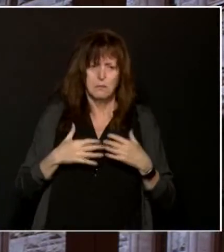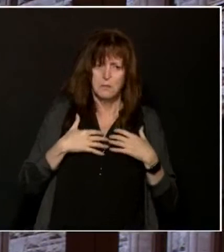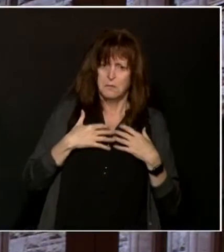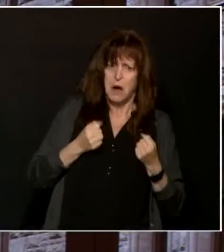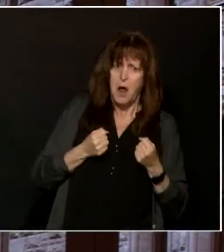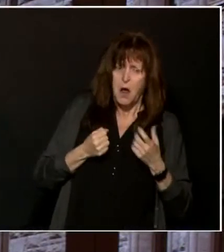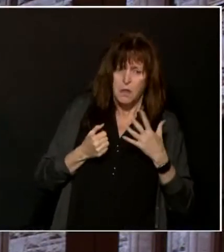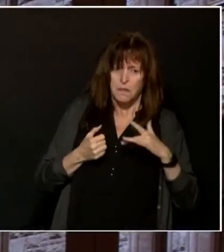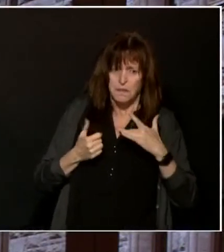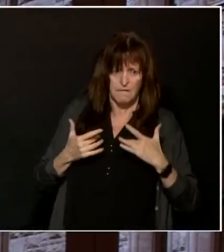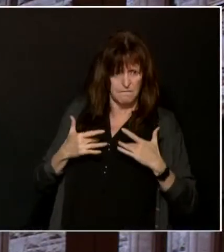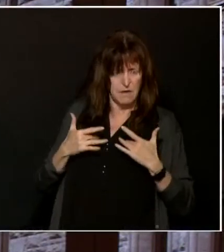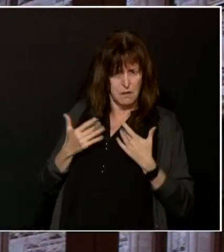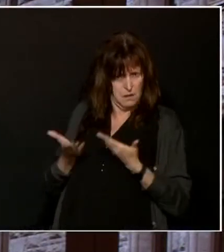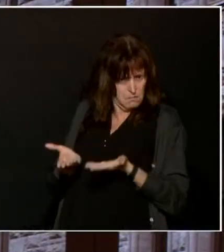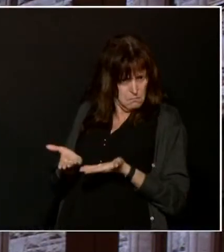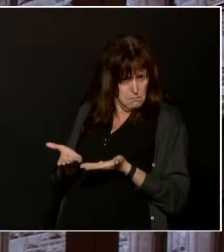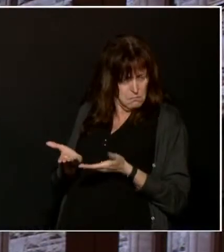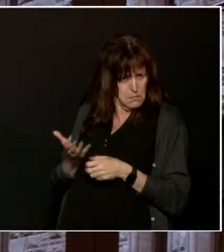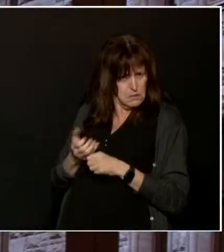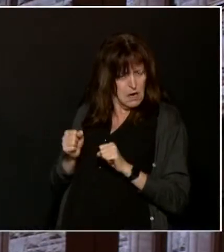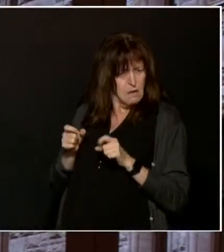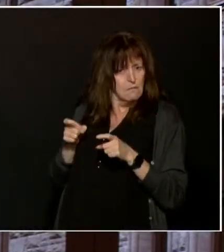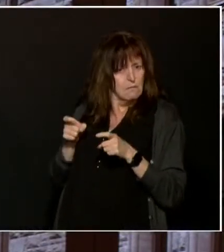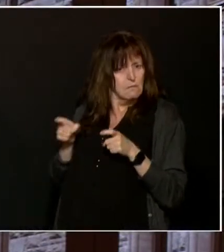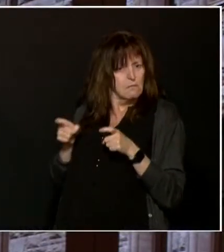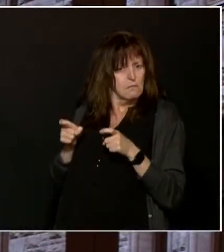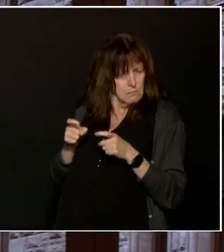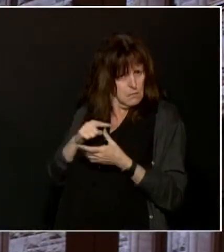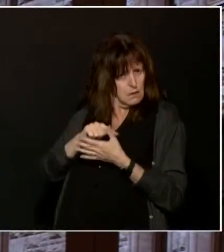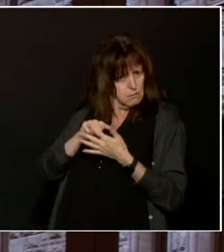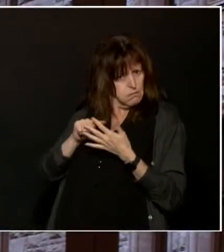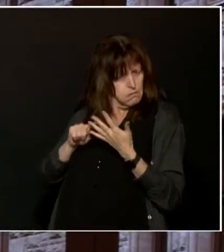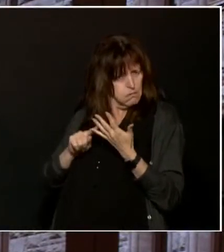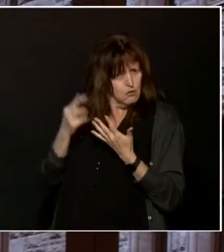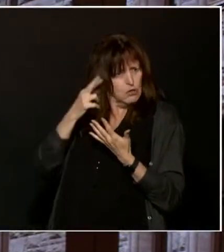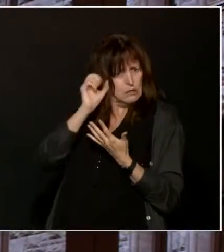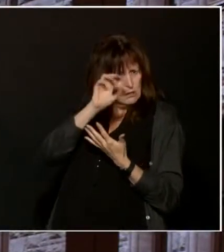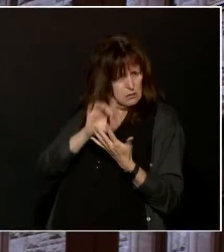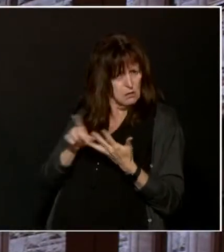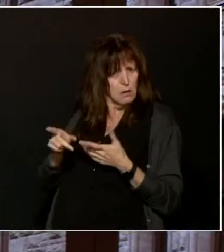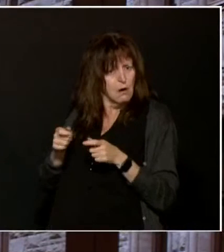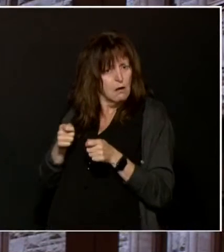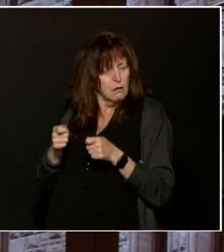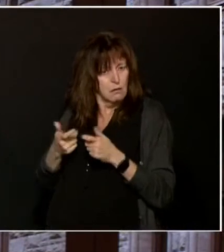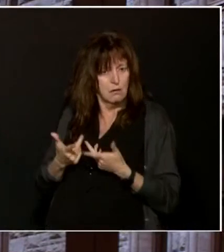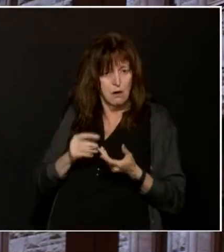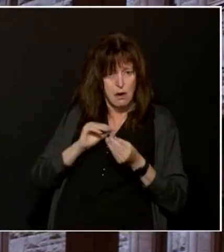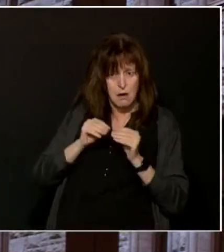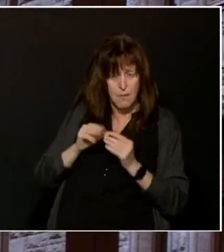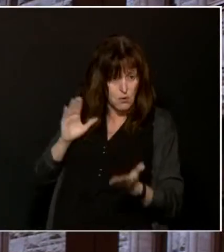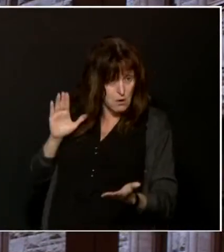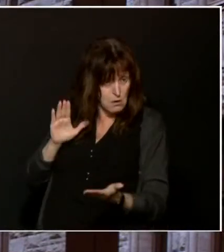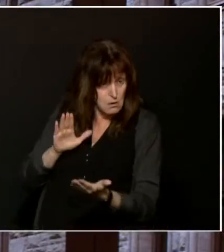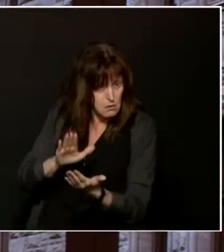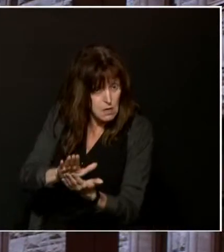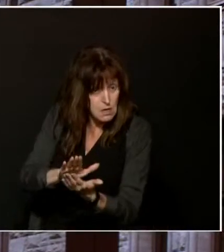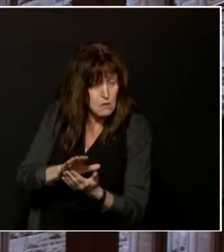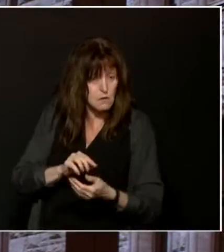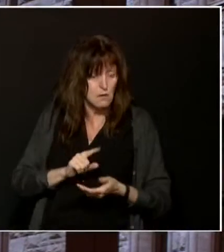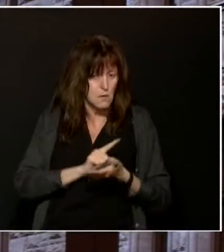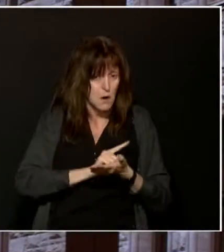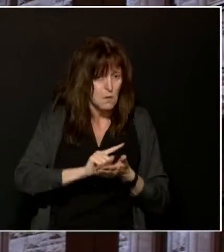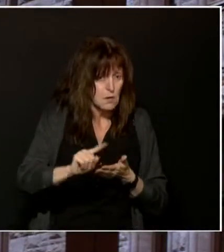prepared to handle that. Our case numbers are coming down rapidly. We're hoping to, in the next week or so, to even get down even lower,